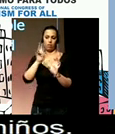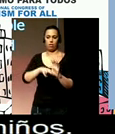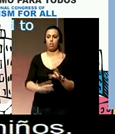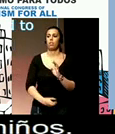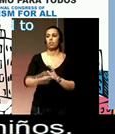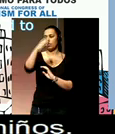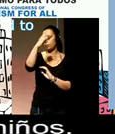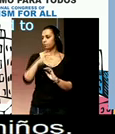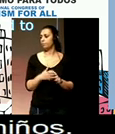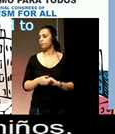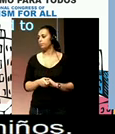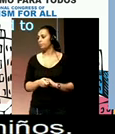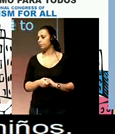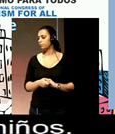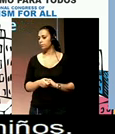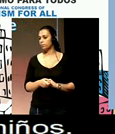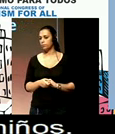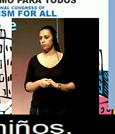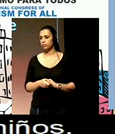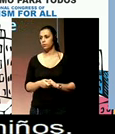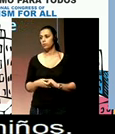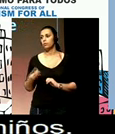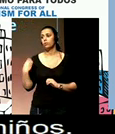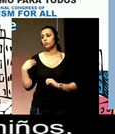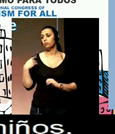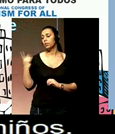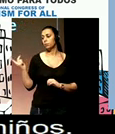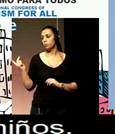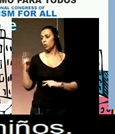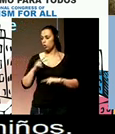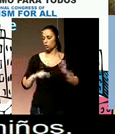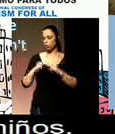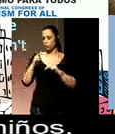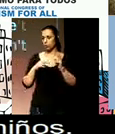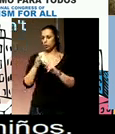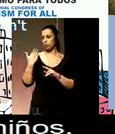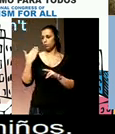two world wars and doesn't touch the ancient wall next to it.